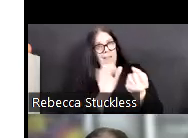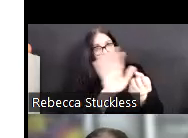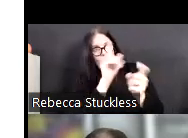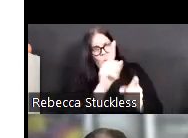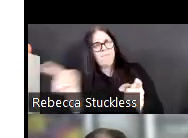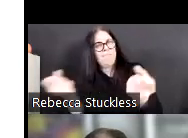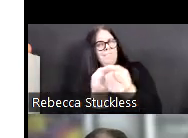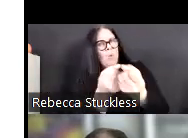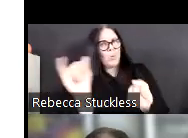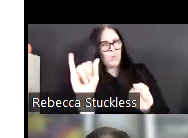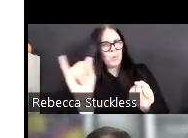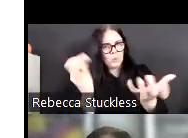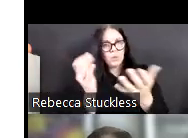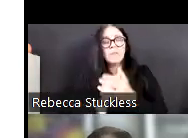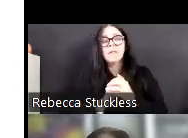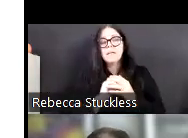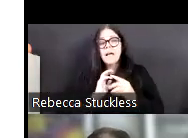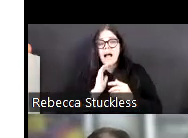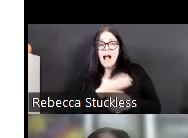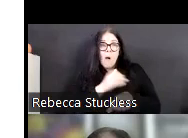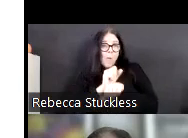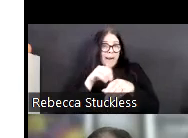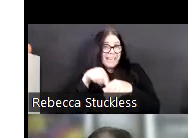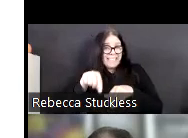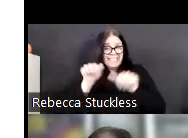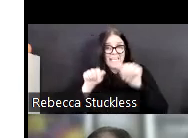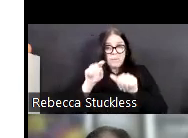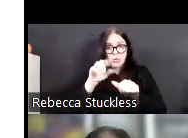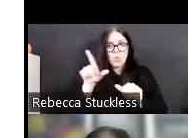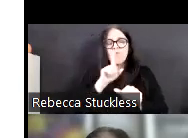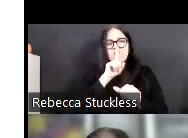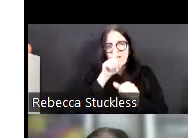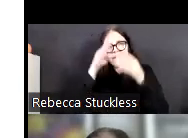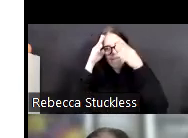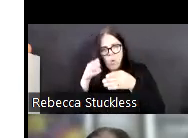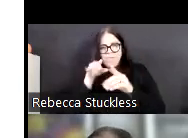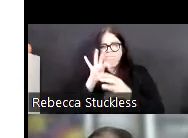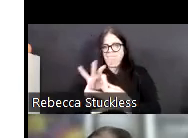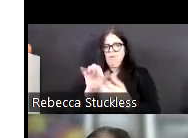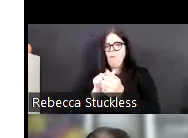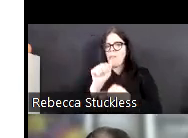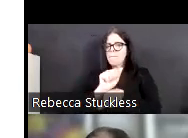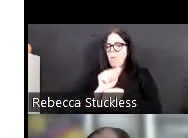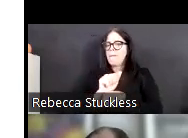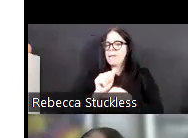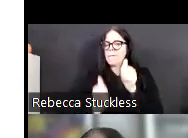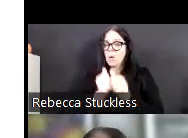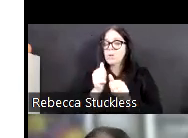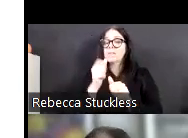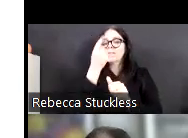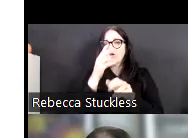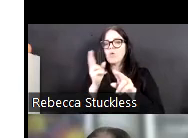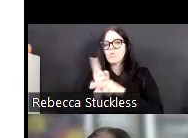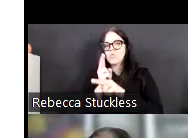so a lot of what we do in this particular assessment tool does focus on employment through the lens of all of the